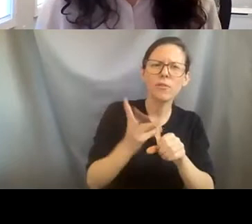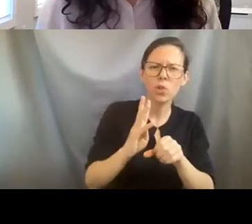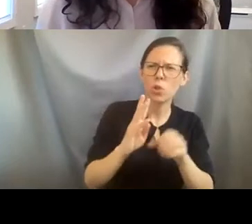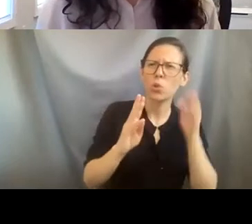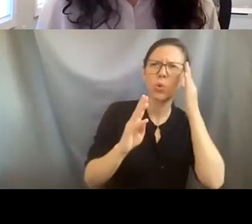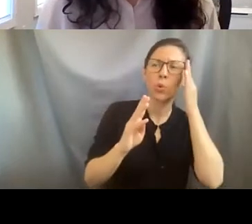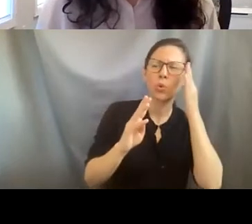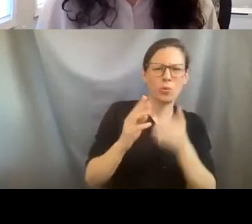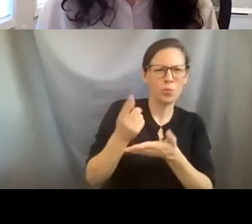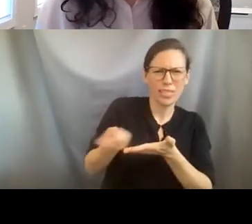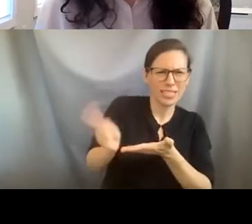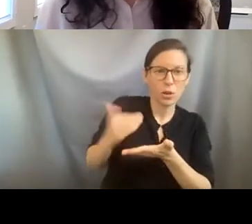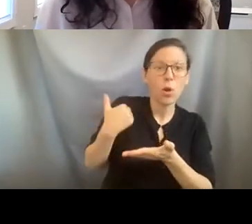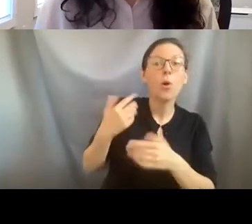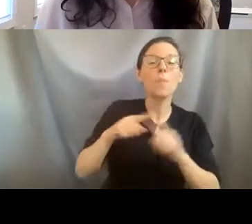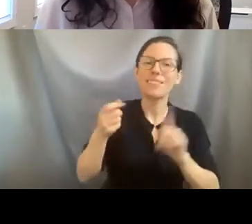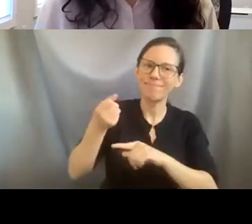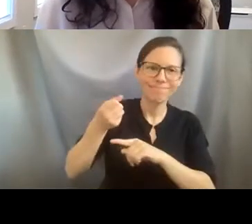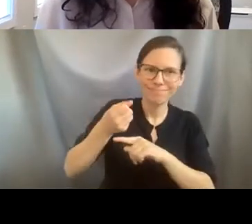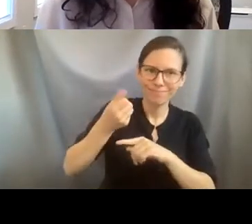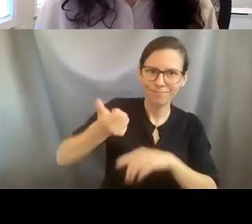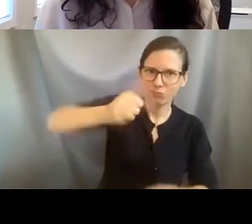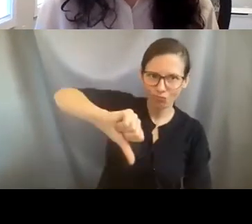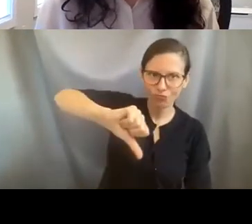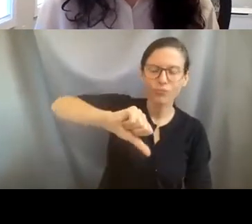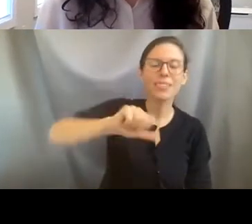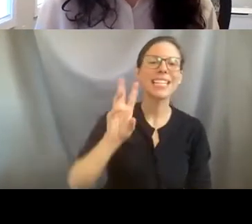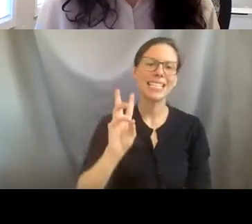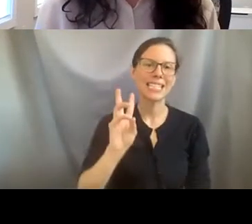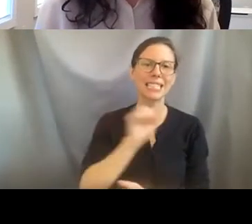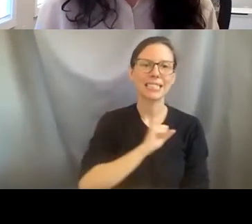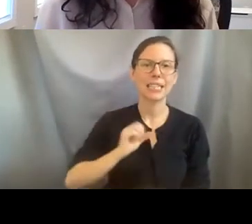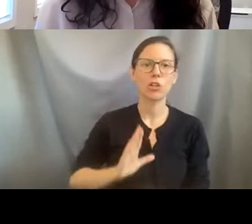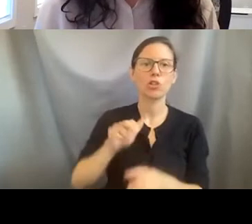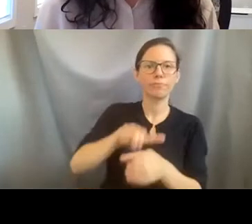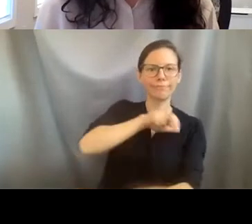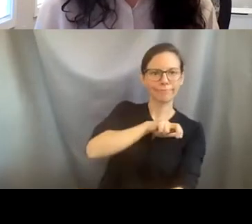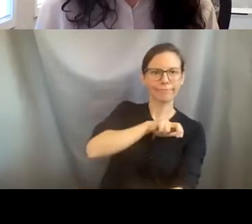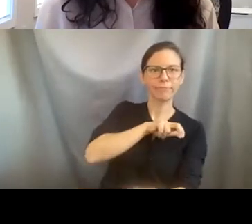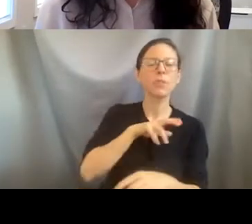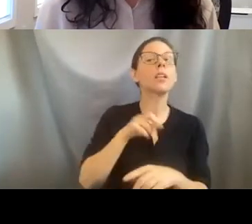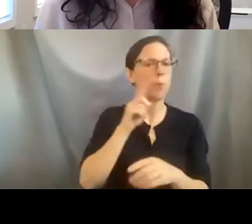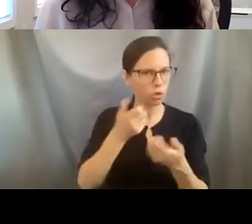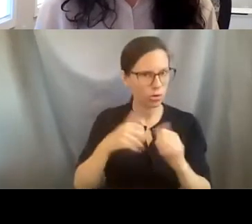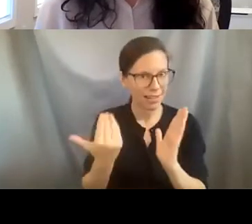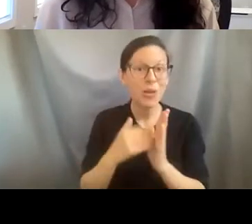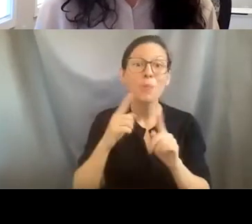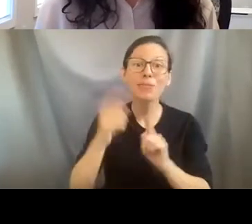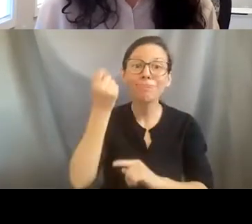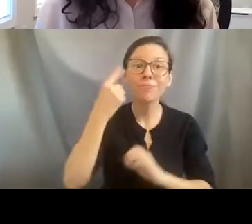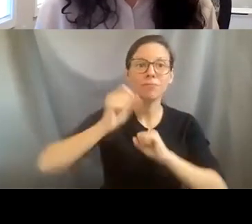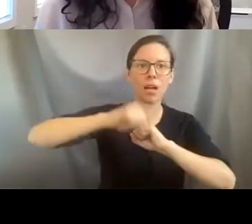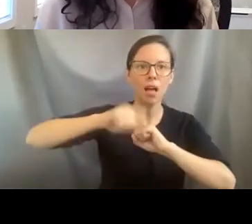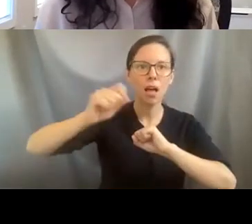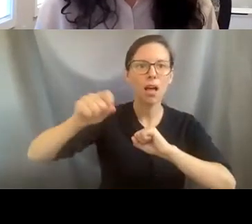senators not voting. But they're going to try again. However, the filibuster is still in place and the bill will need